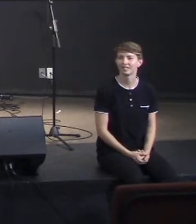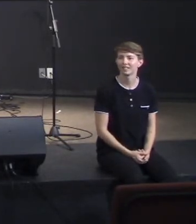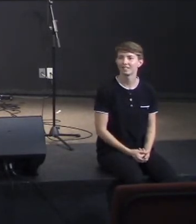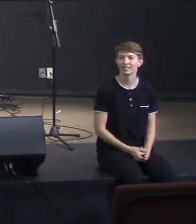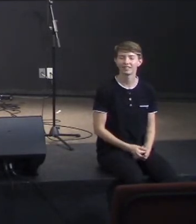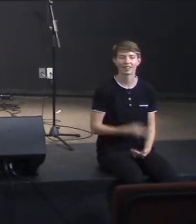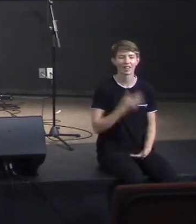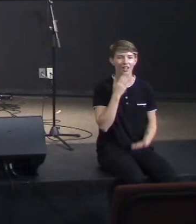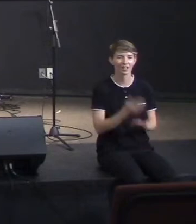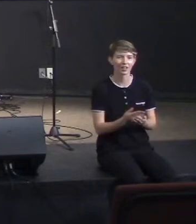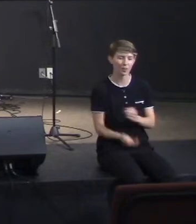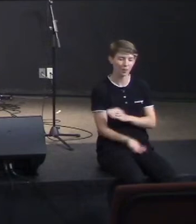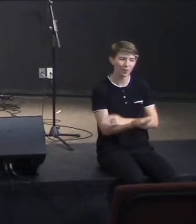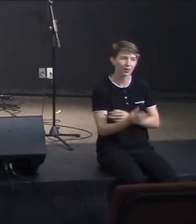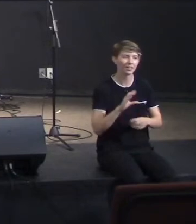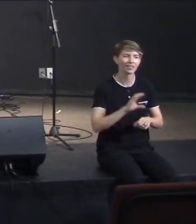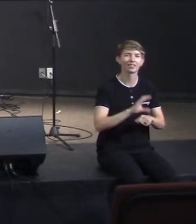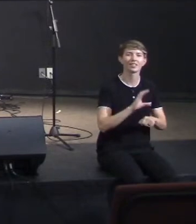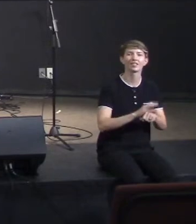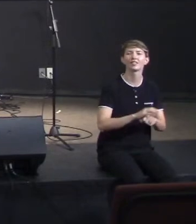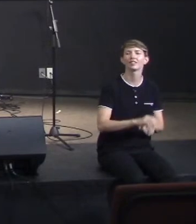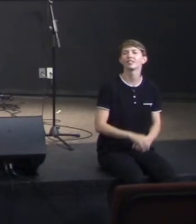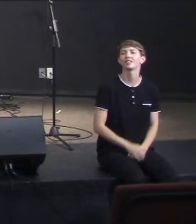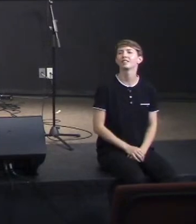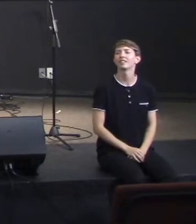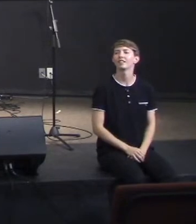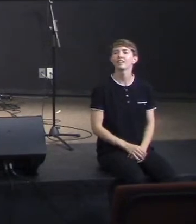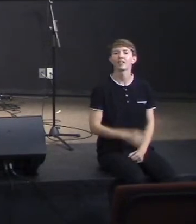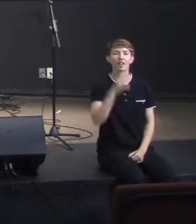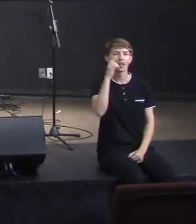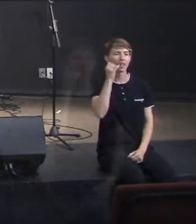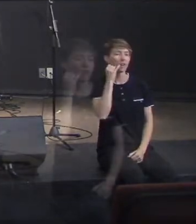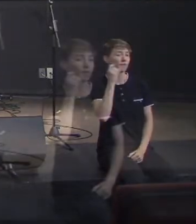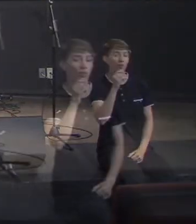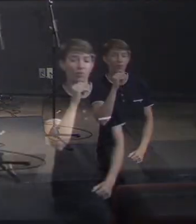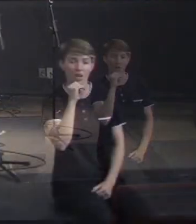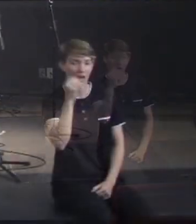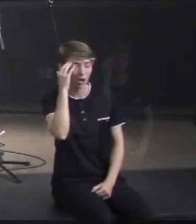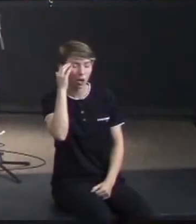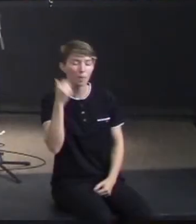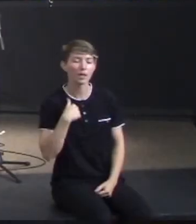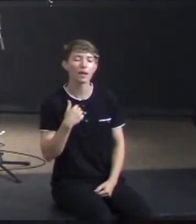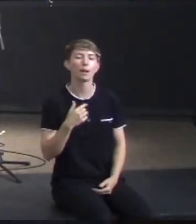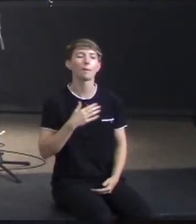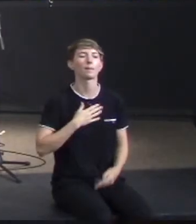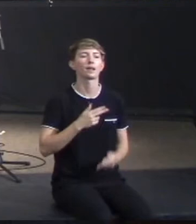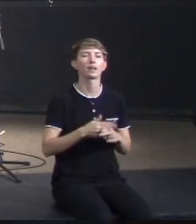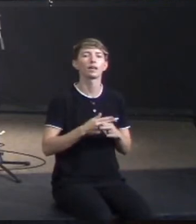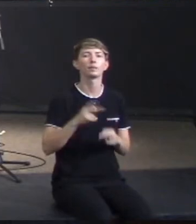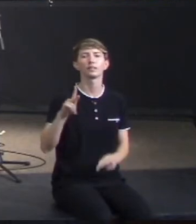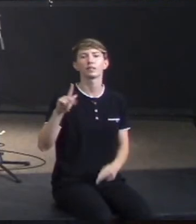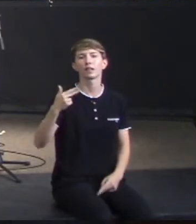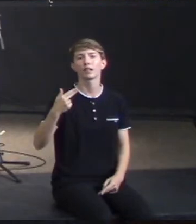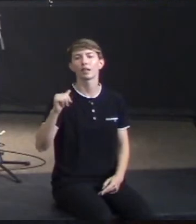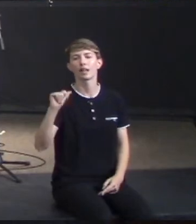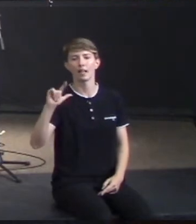Good morning, church. For you guys that don't know me, my name is Khalil.